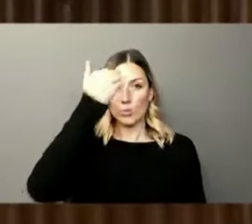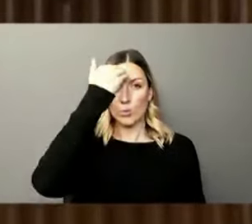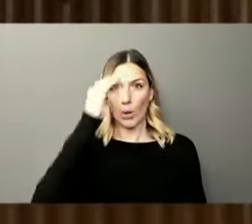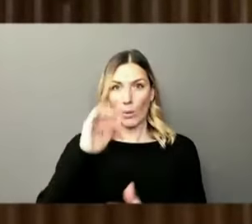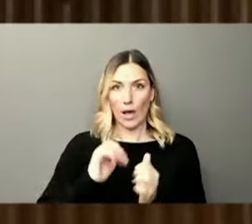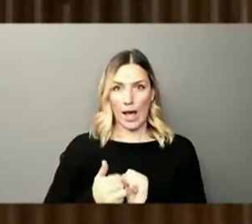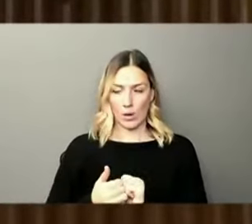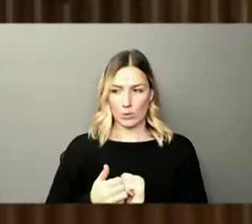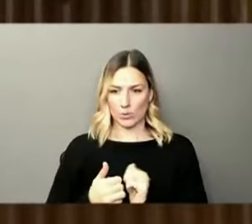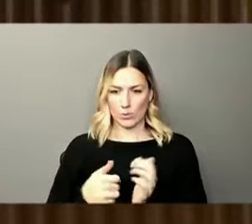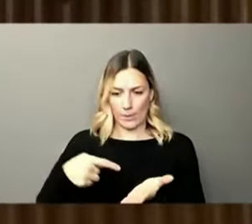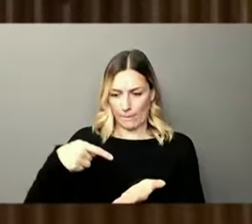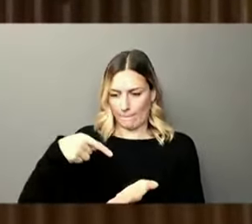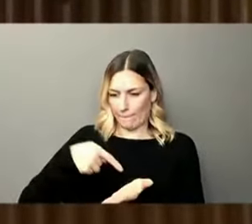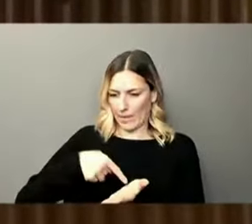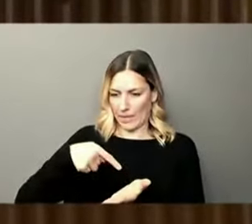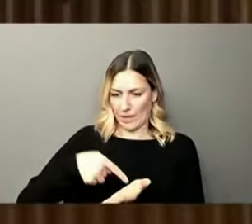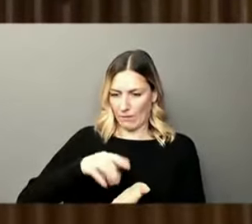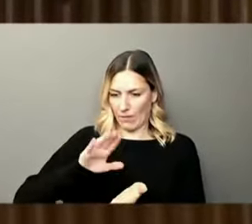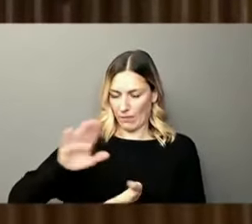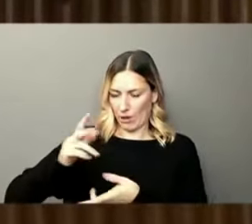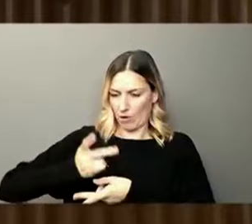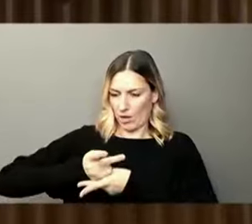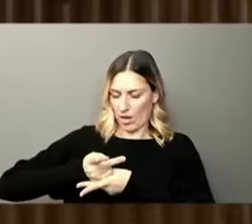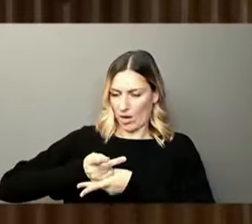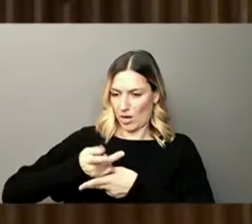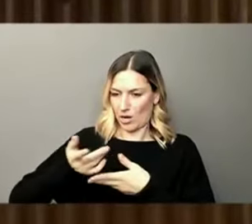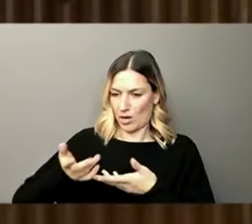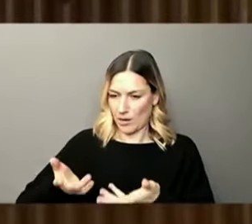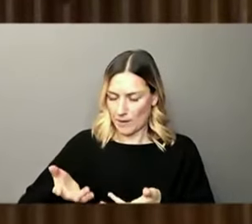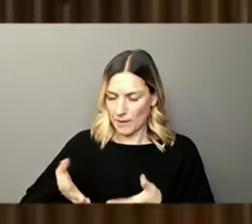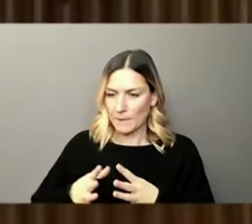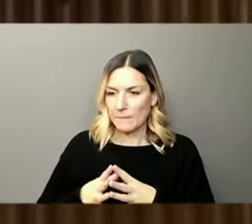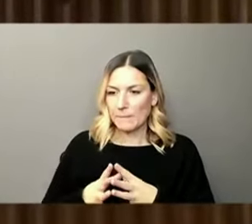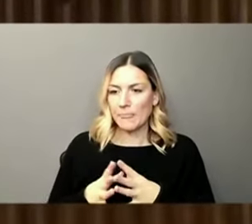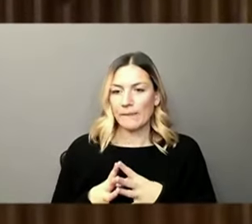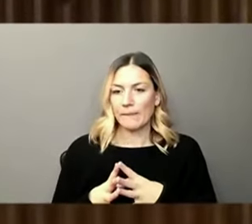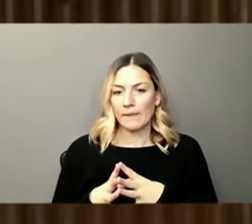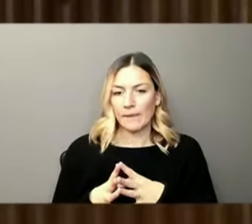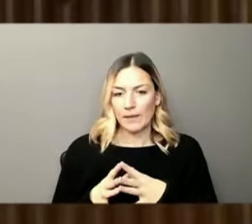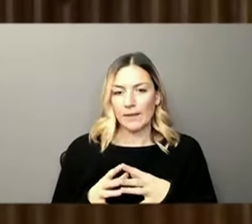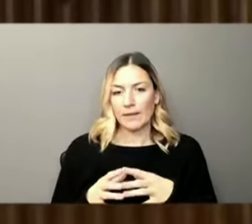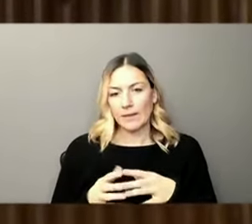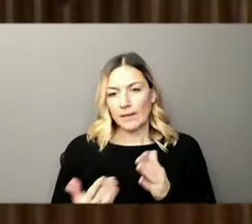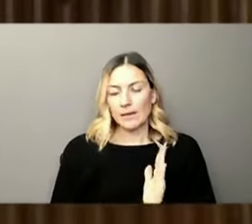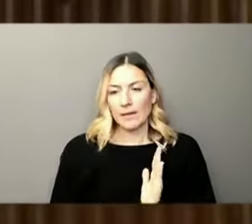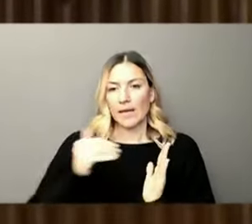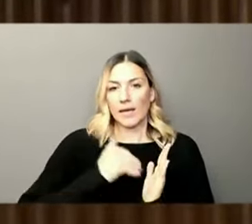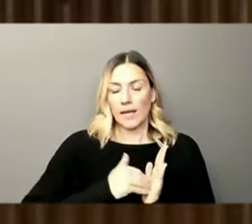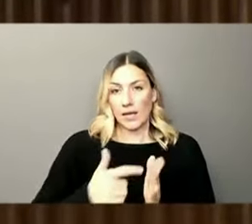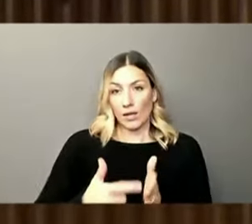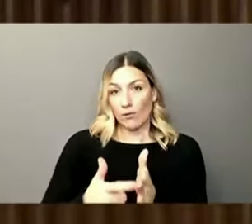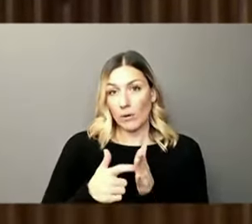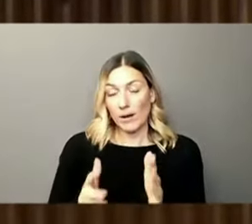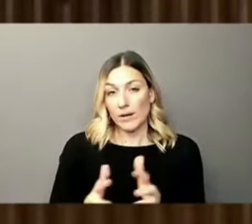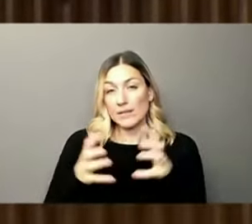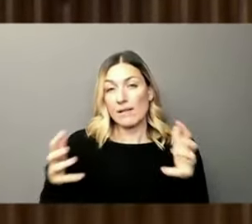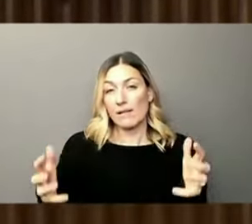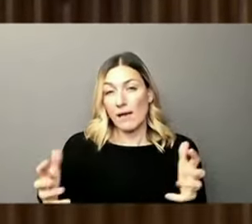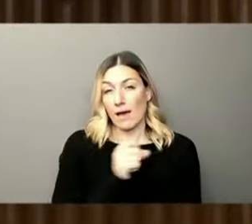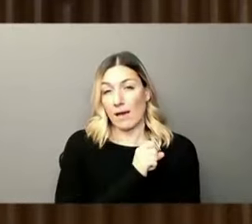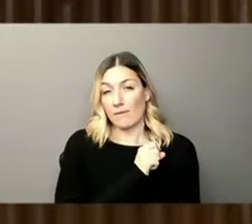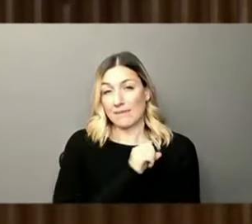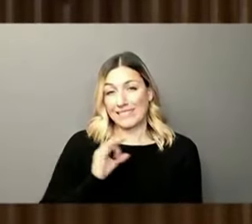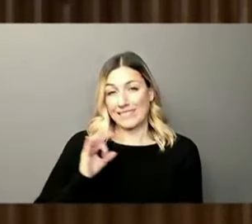like bill the care that they are providing me. Mm-hmm. And again, it requires a lot of staff time from